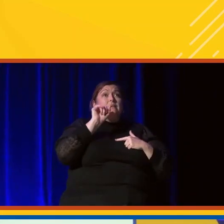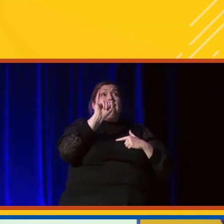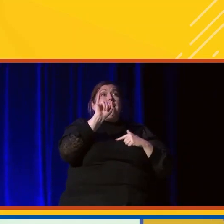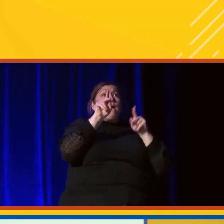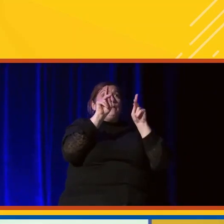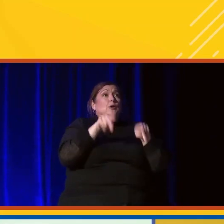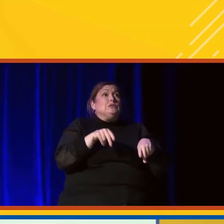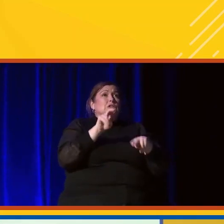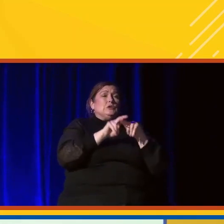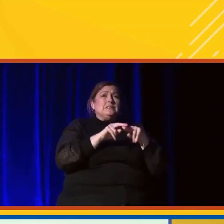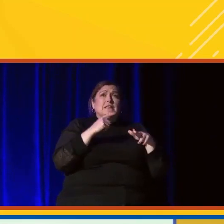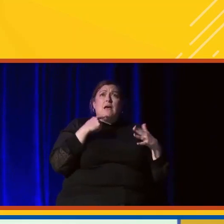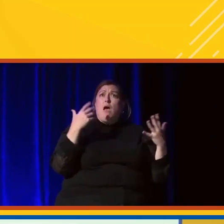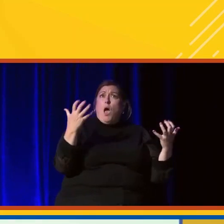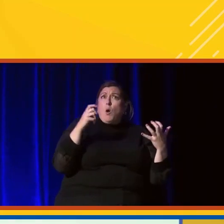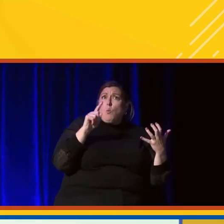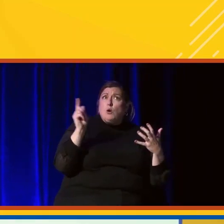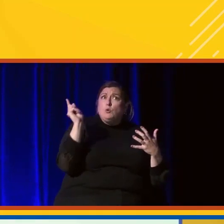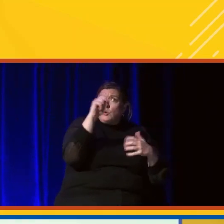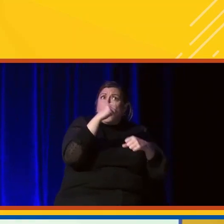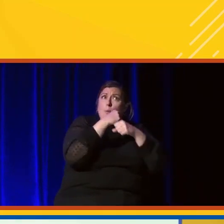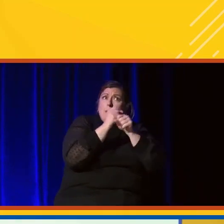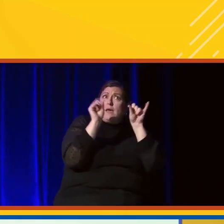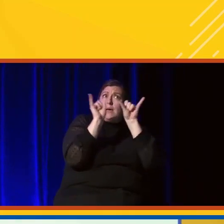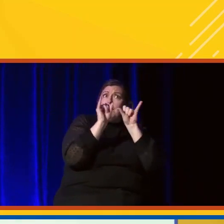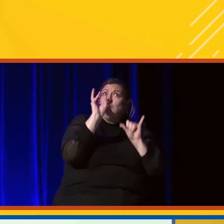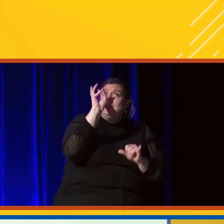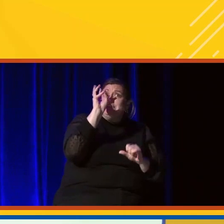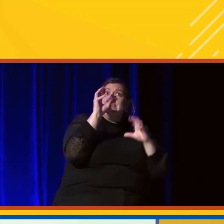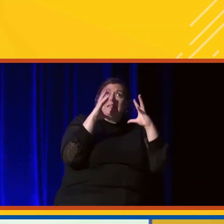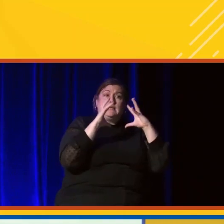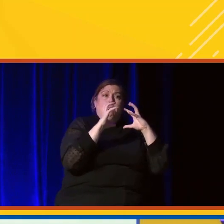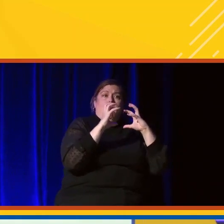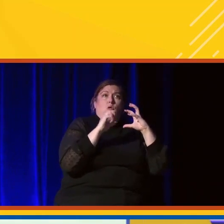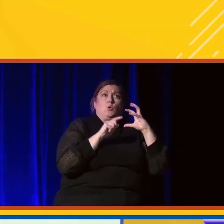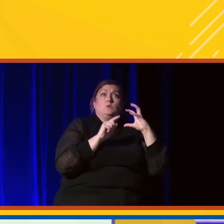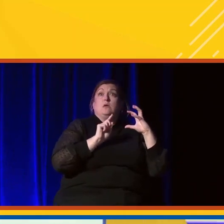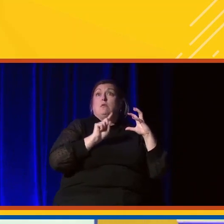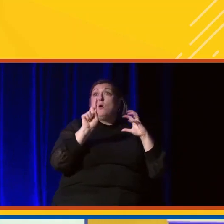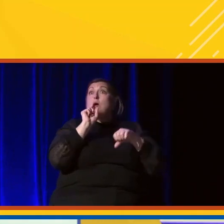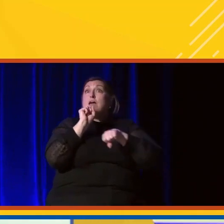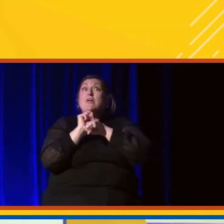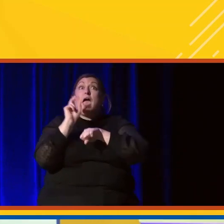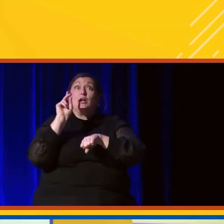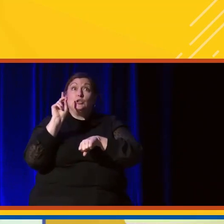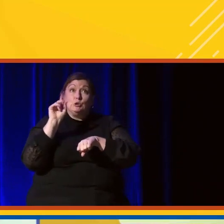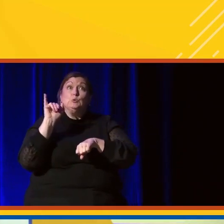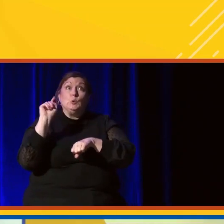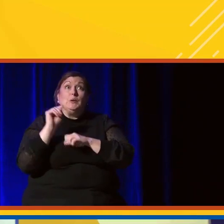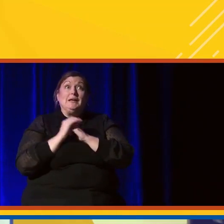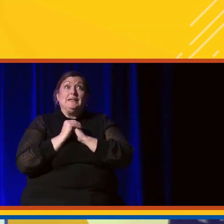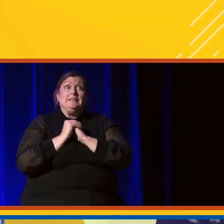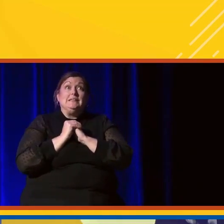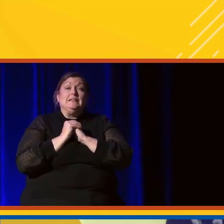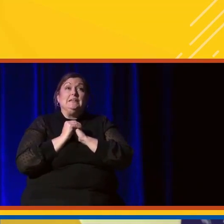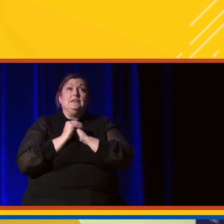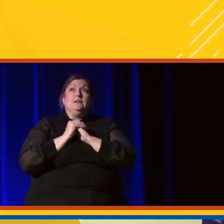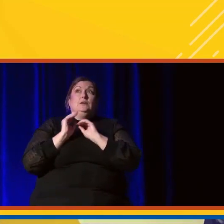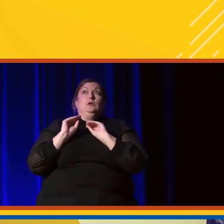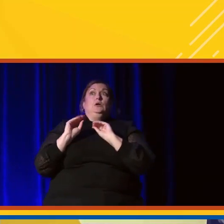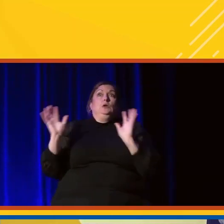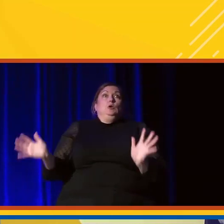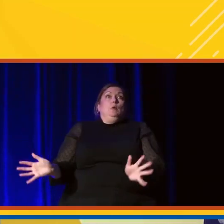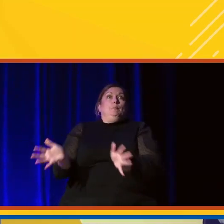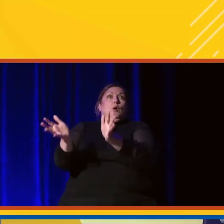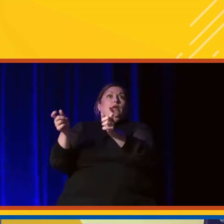person, you're sitting there saying, I want you to go make and measure those 6 molecules, and then they go and they actually do it. Right? You're putting the reins of